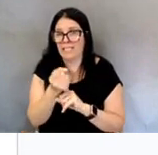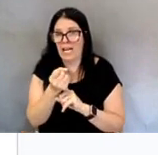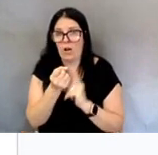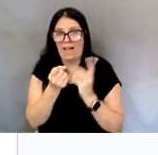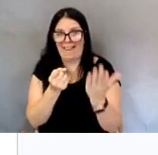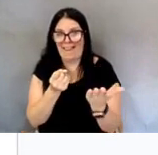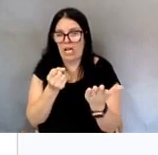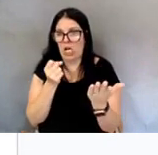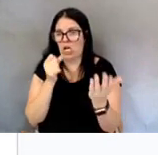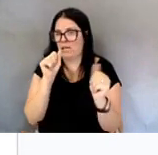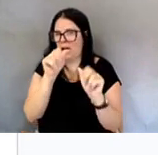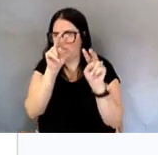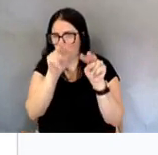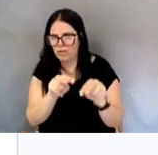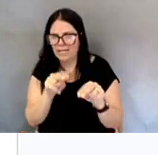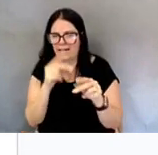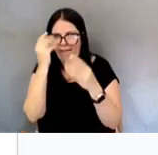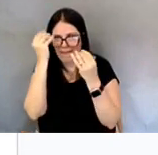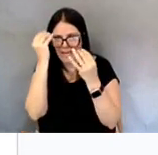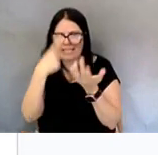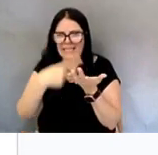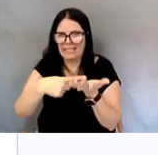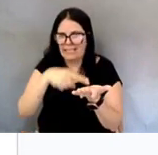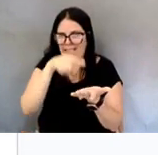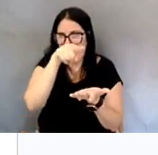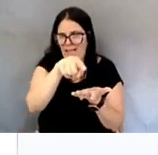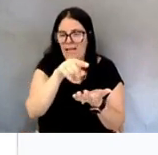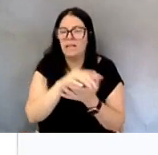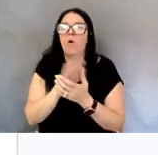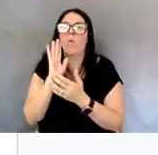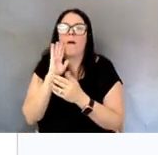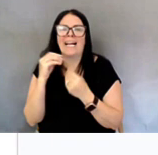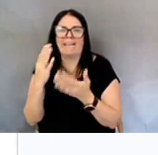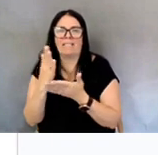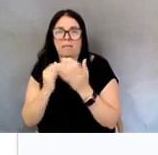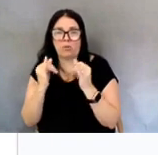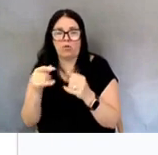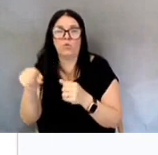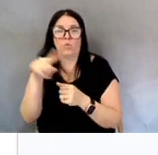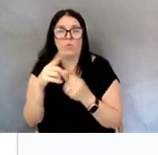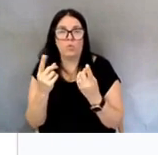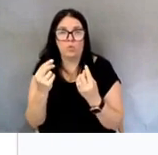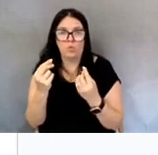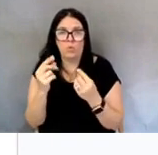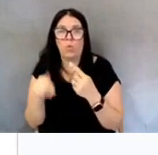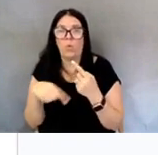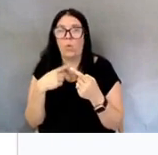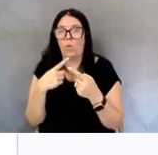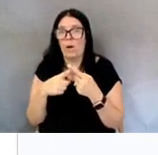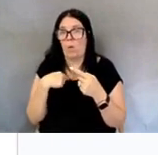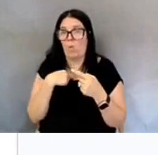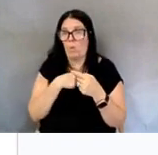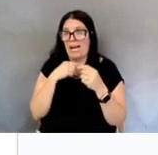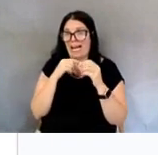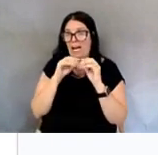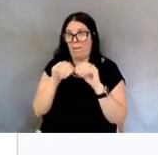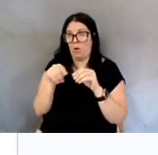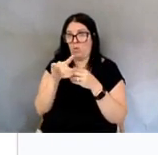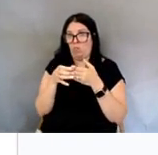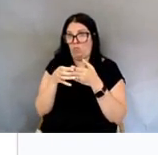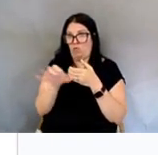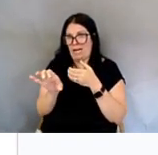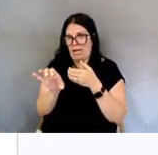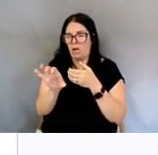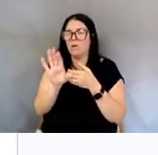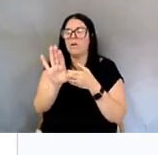to consider. There's going to be a few instructions. So what we would like you to do is when we put you into breakout rooms, we want to make